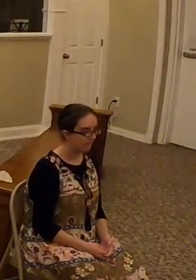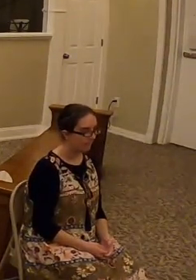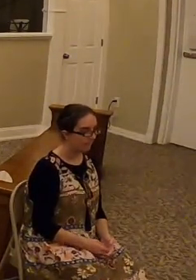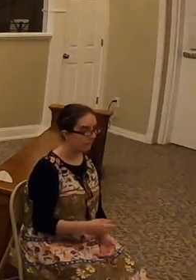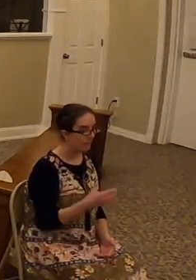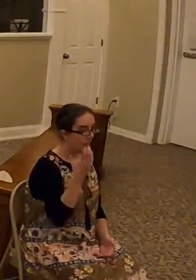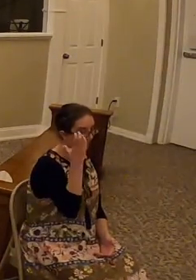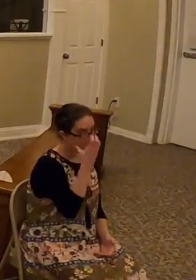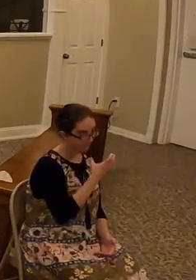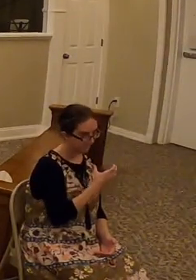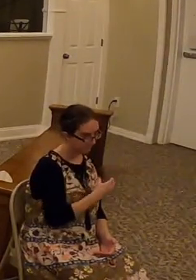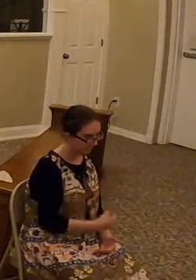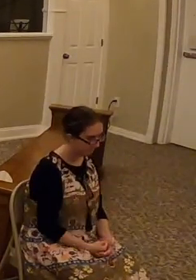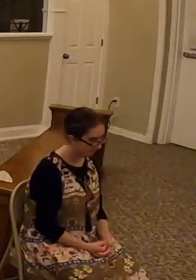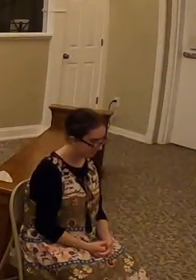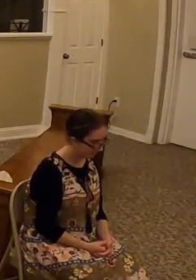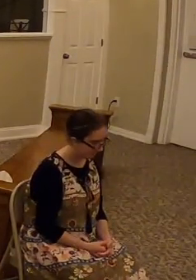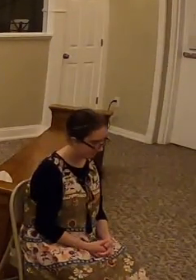Wow.